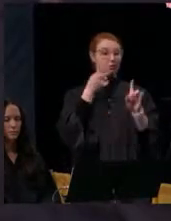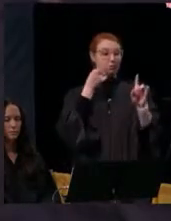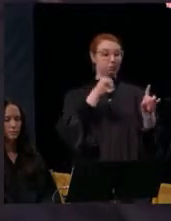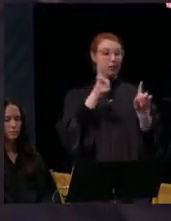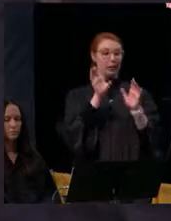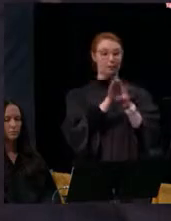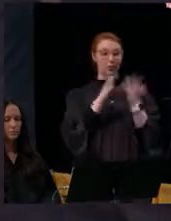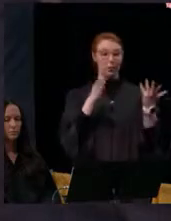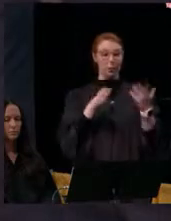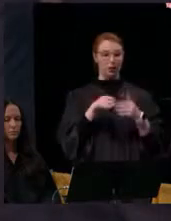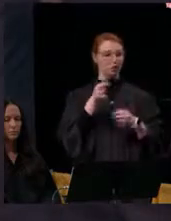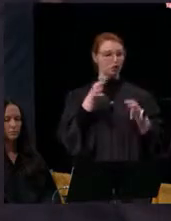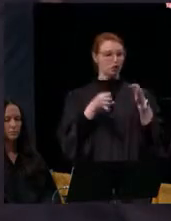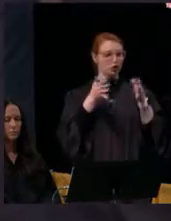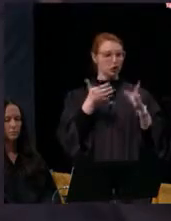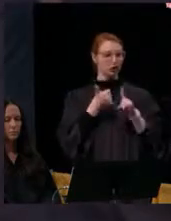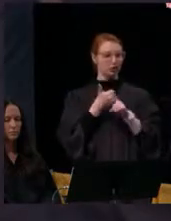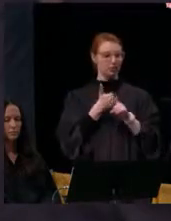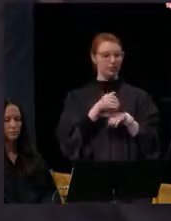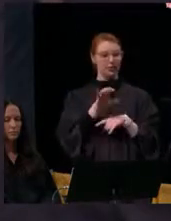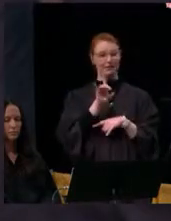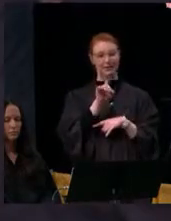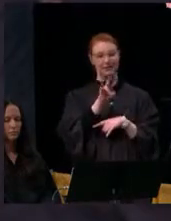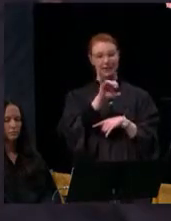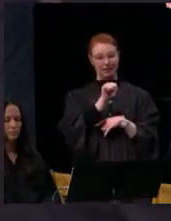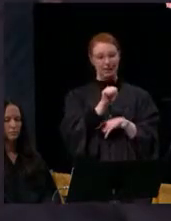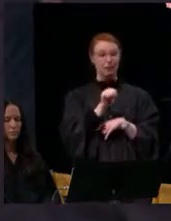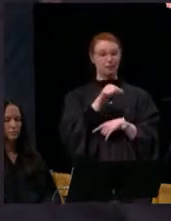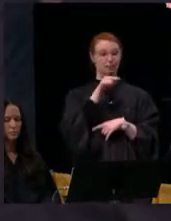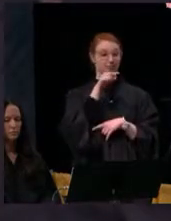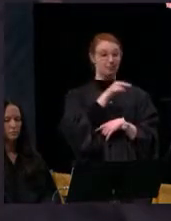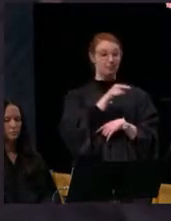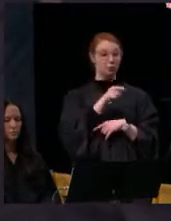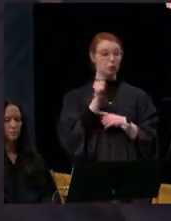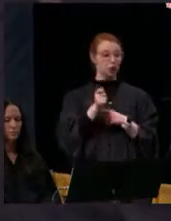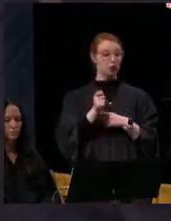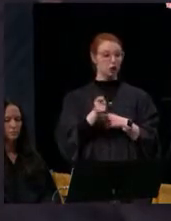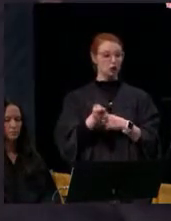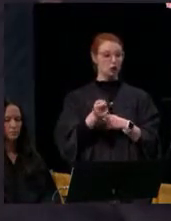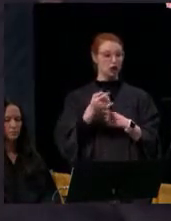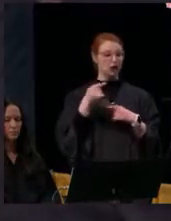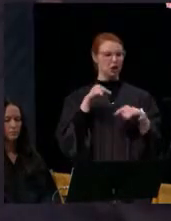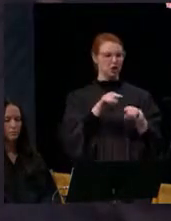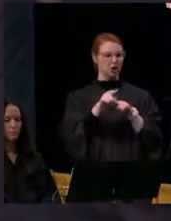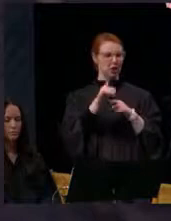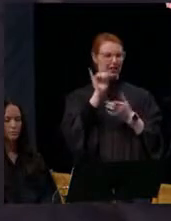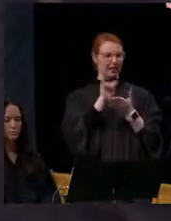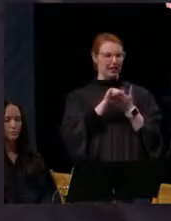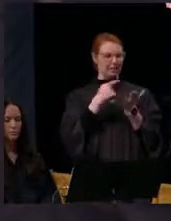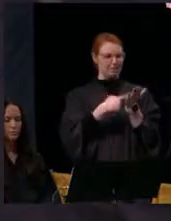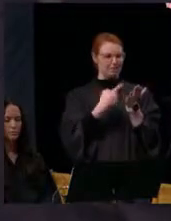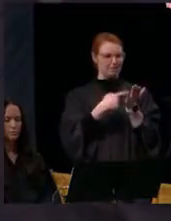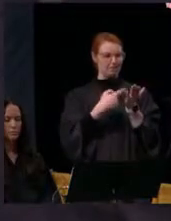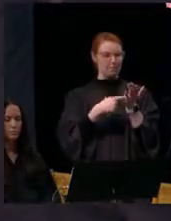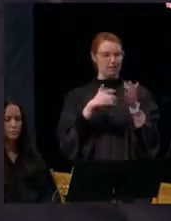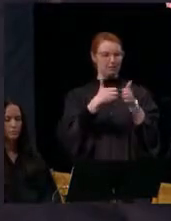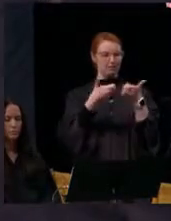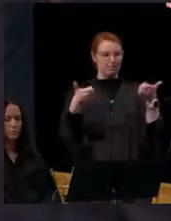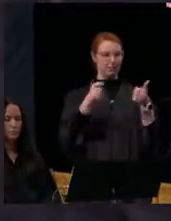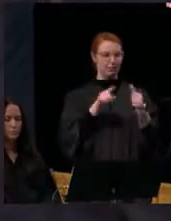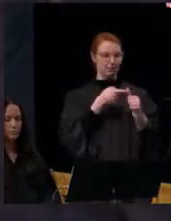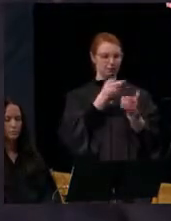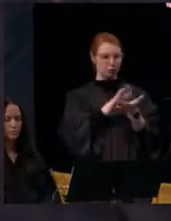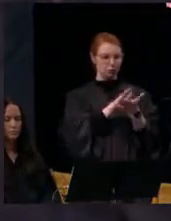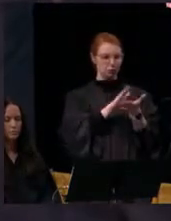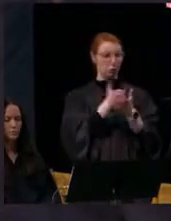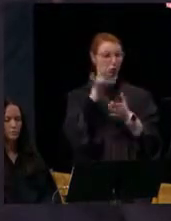Davies. As most of us are aware, he served as a judge in the then controversial court ruling to desegregate the traditionally